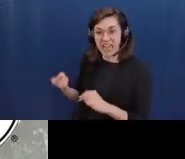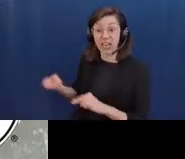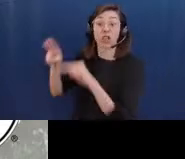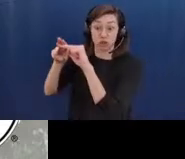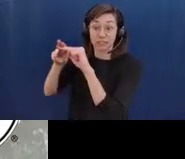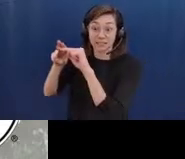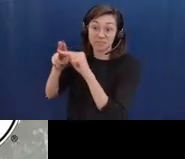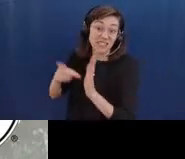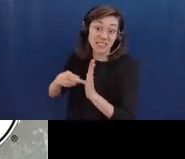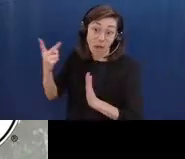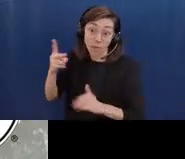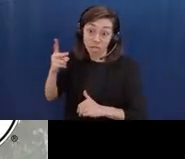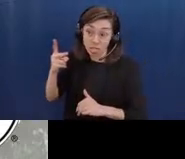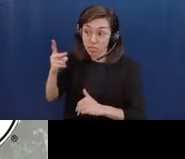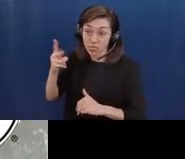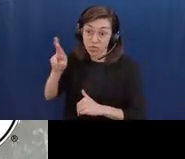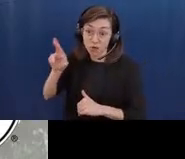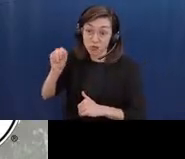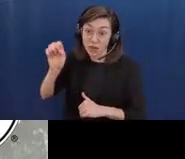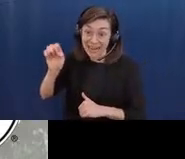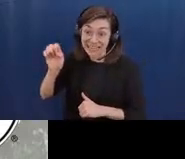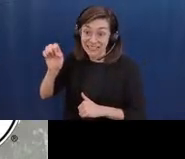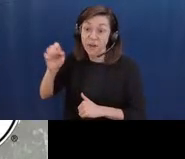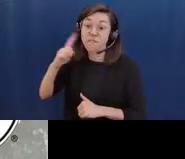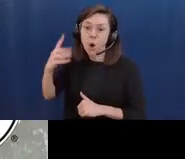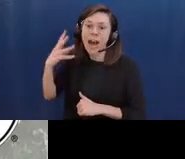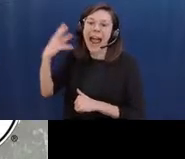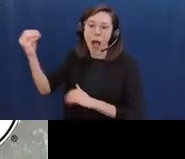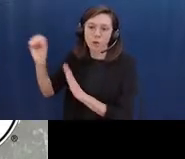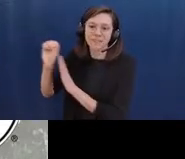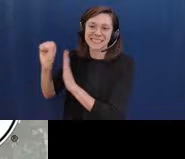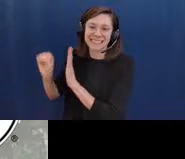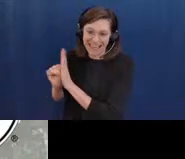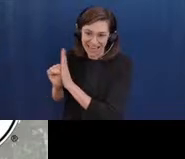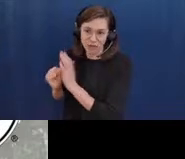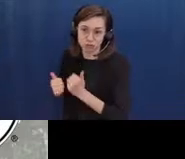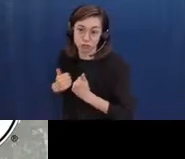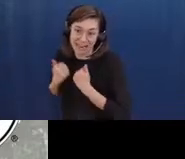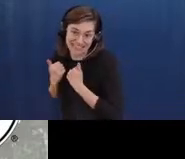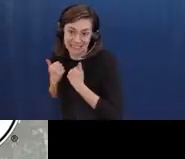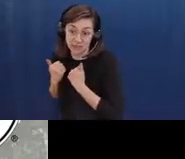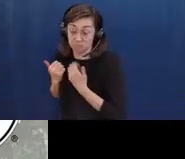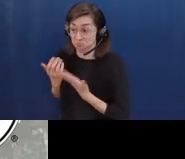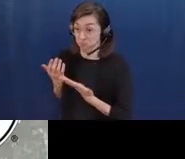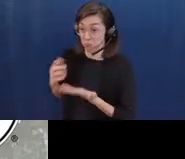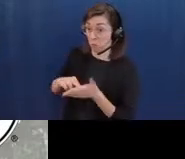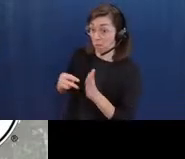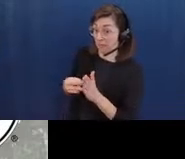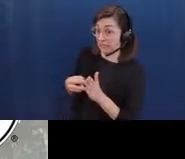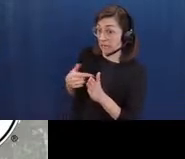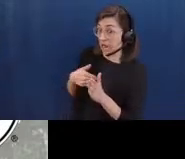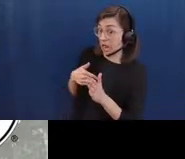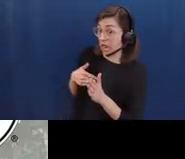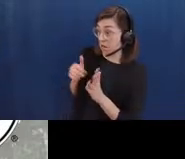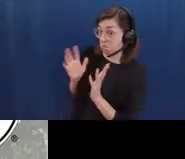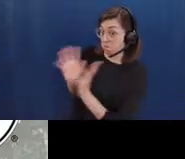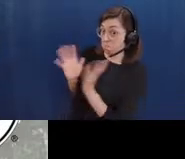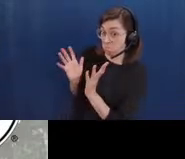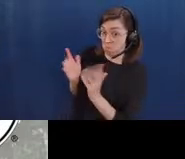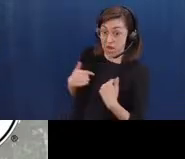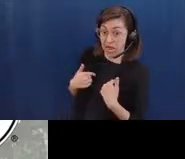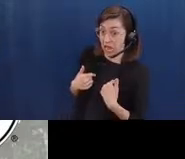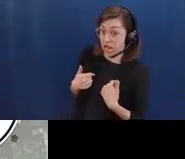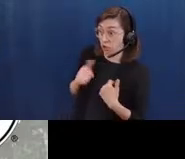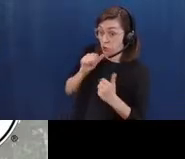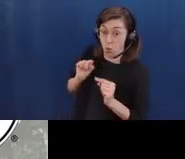rates for out-of-state residents. And I will say, as an out-of-state resident, that has deterred me from staying at their state parks. And if their intent is to have that